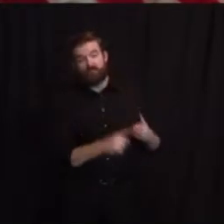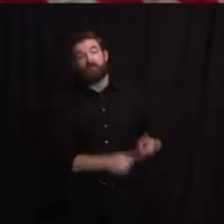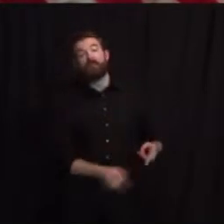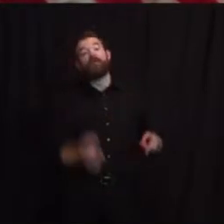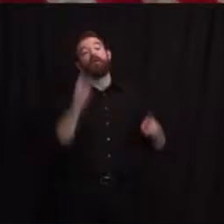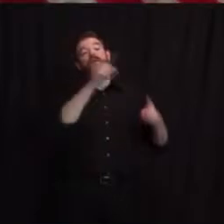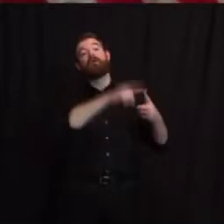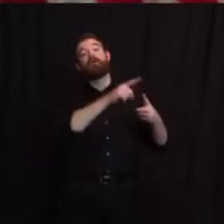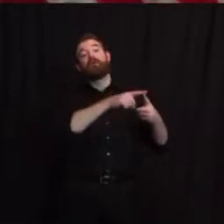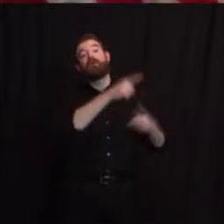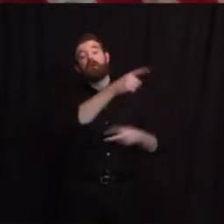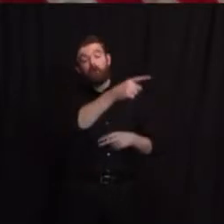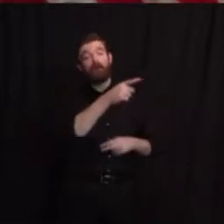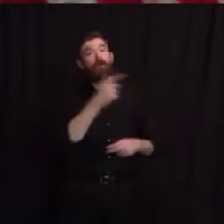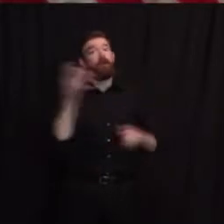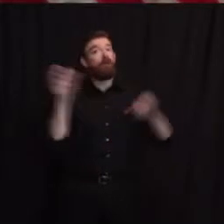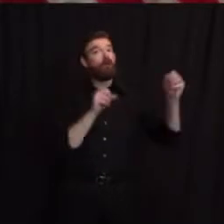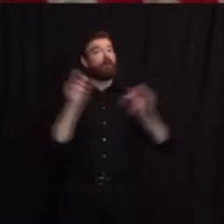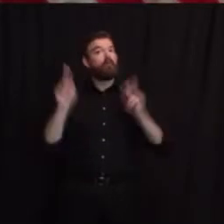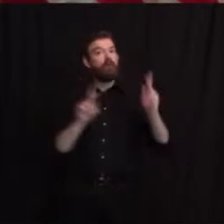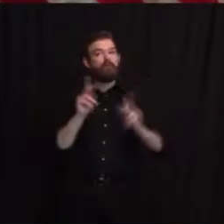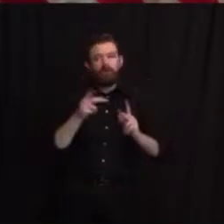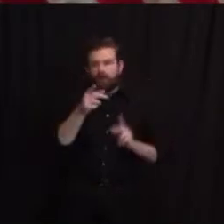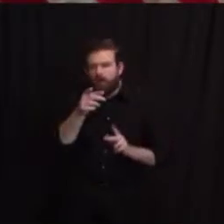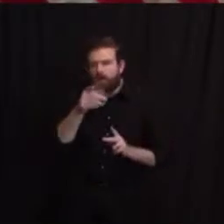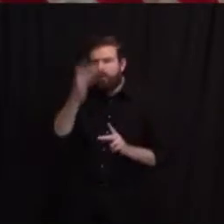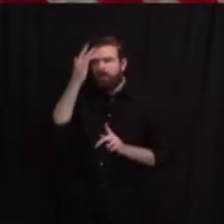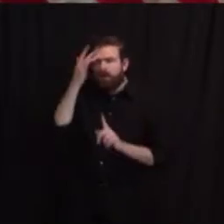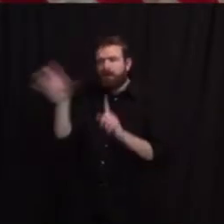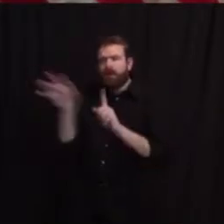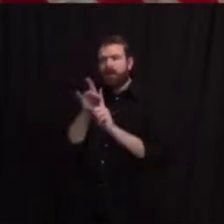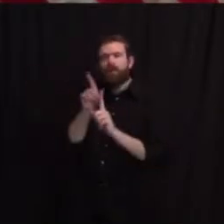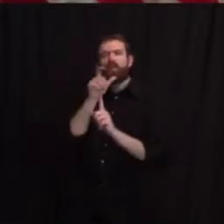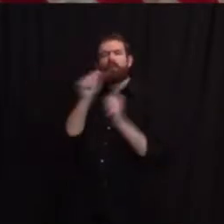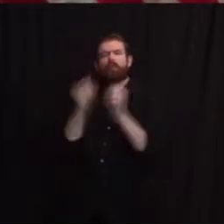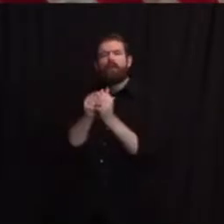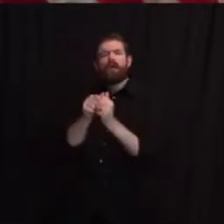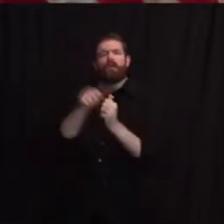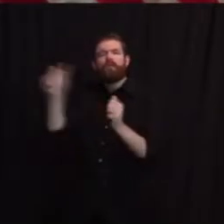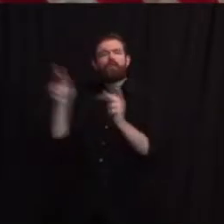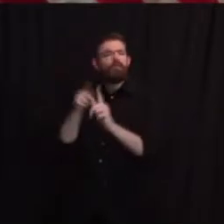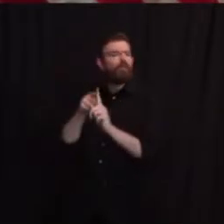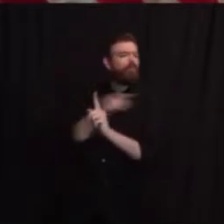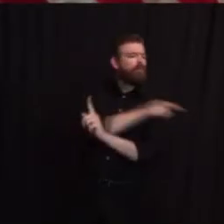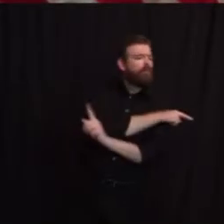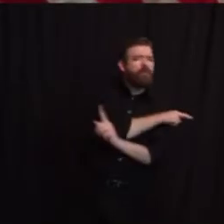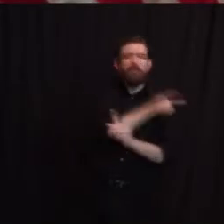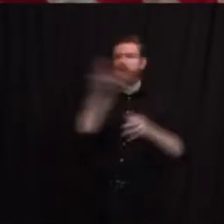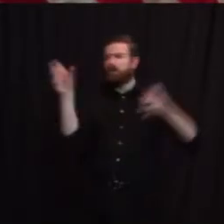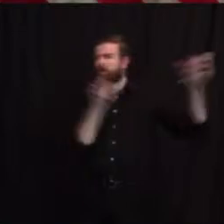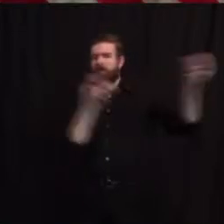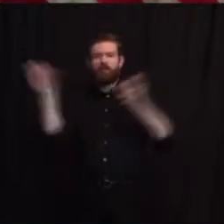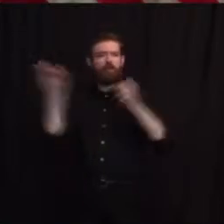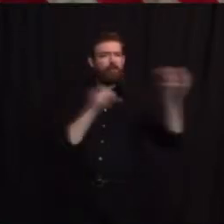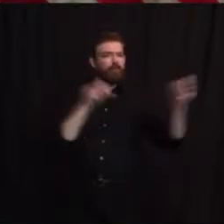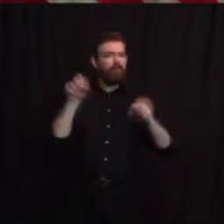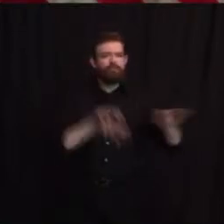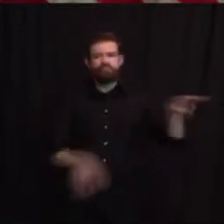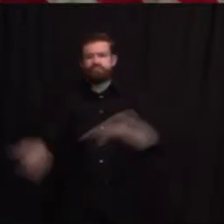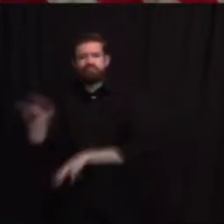can't promise you when, but if you could give me plus or minus 10 days from now, so sort of in the June 8